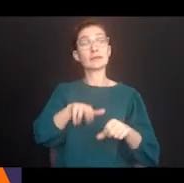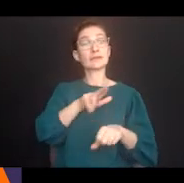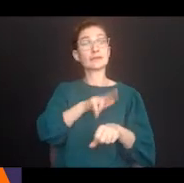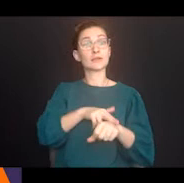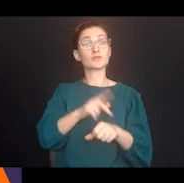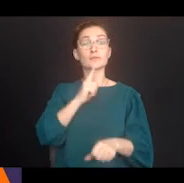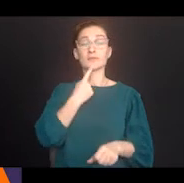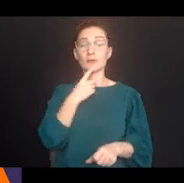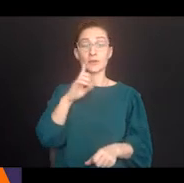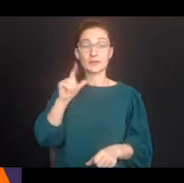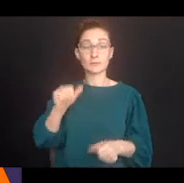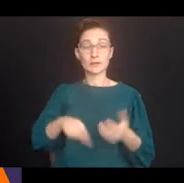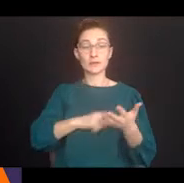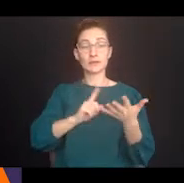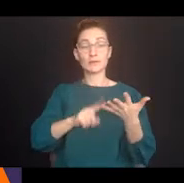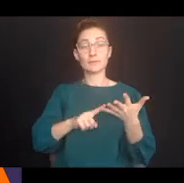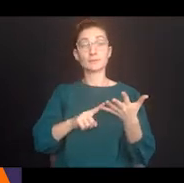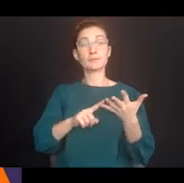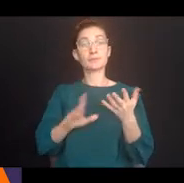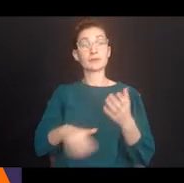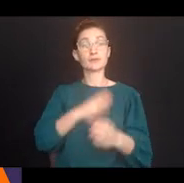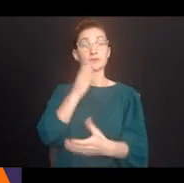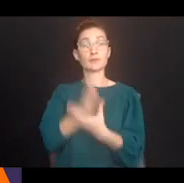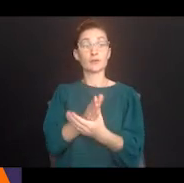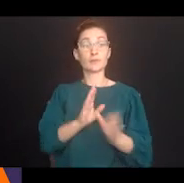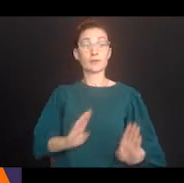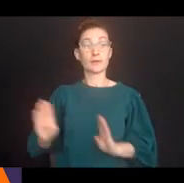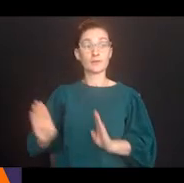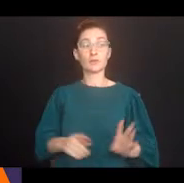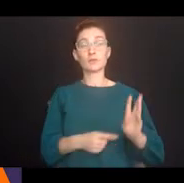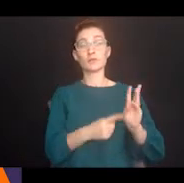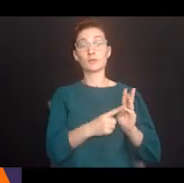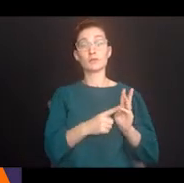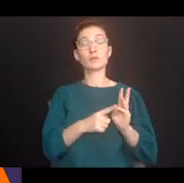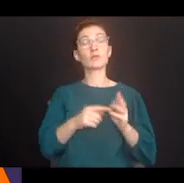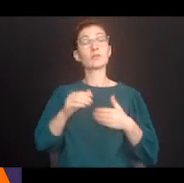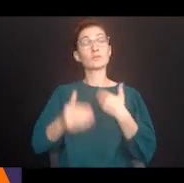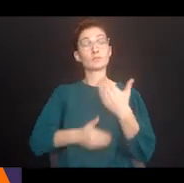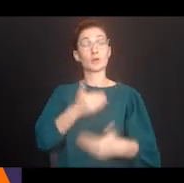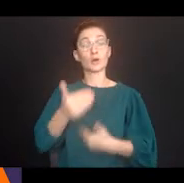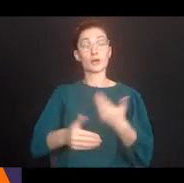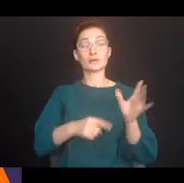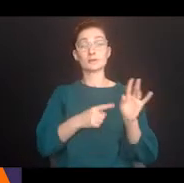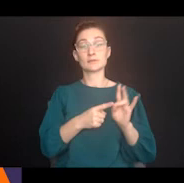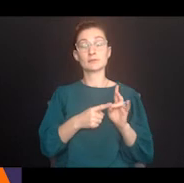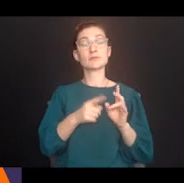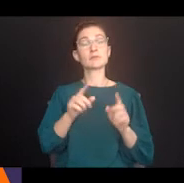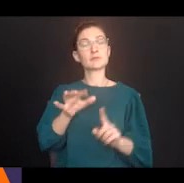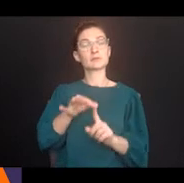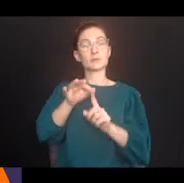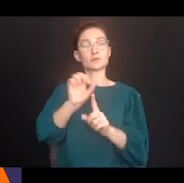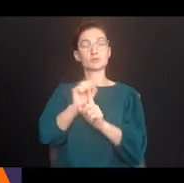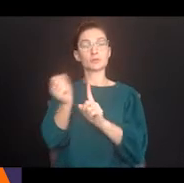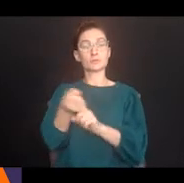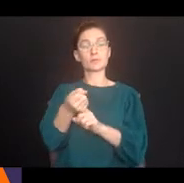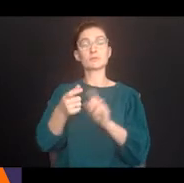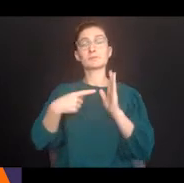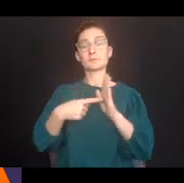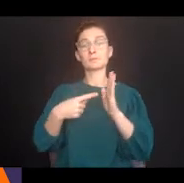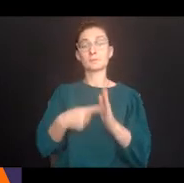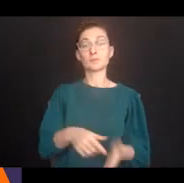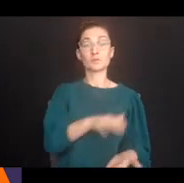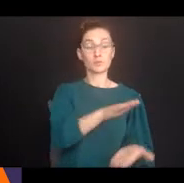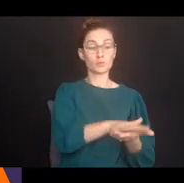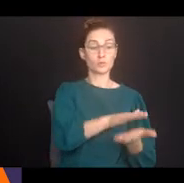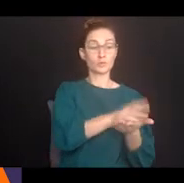of severity of disability, interfering behaviors, rate of progress, or special circumstances.